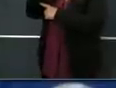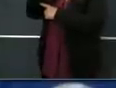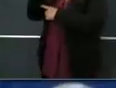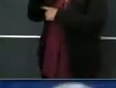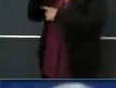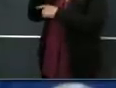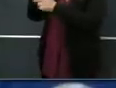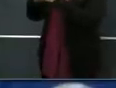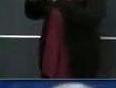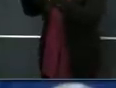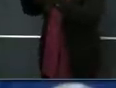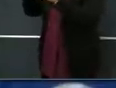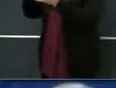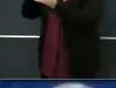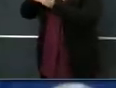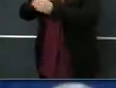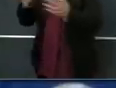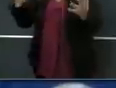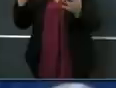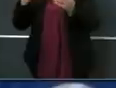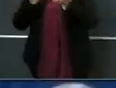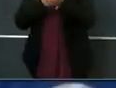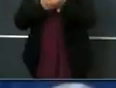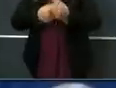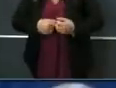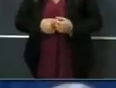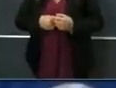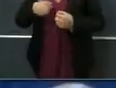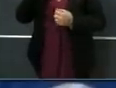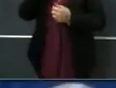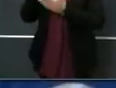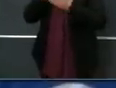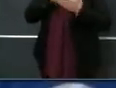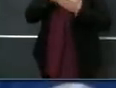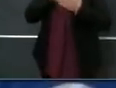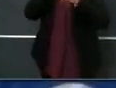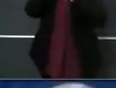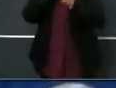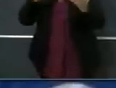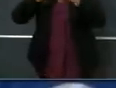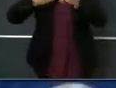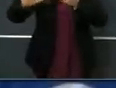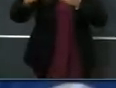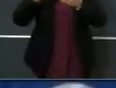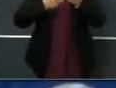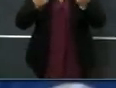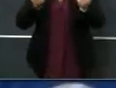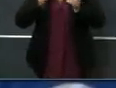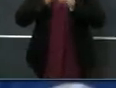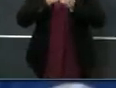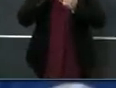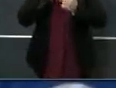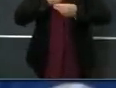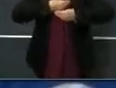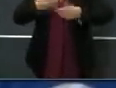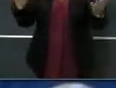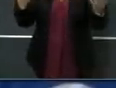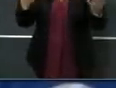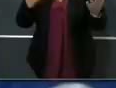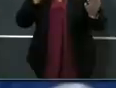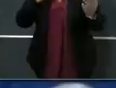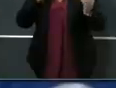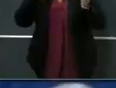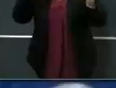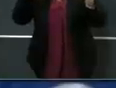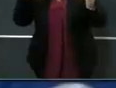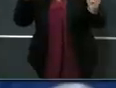roll out today that I think will shine a brighter light on our capacity to deliver, and moreover,